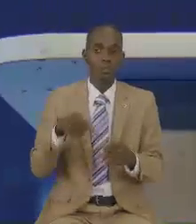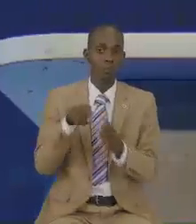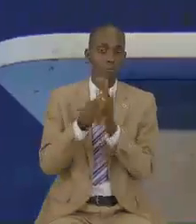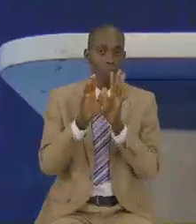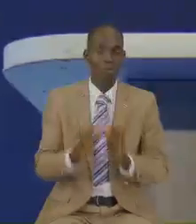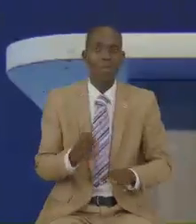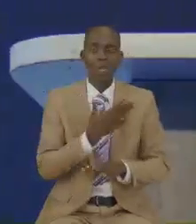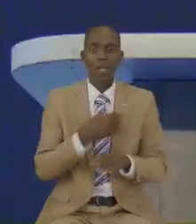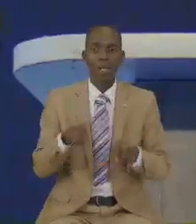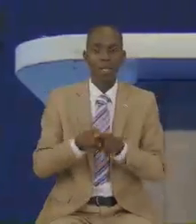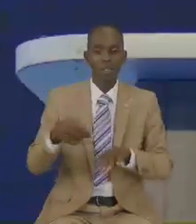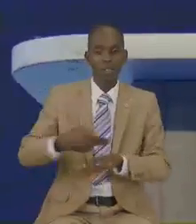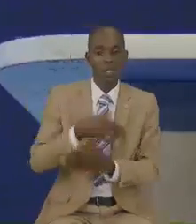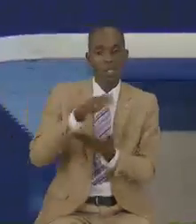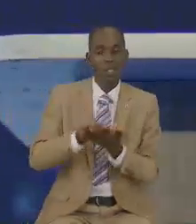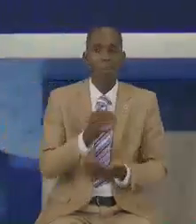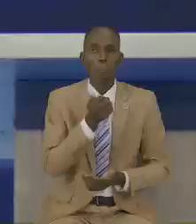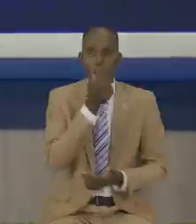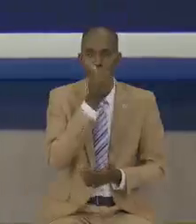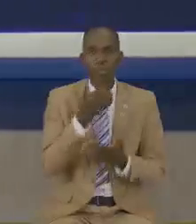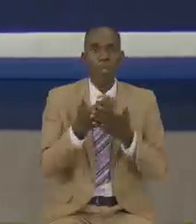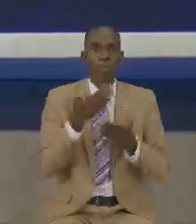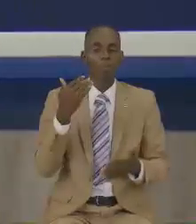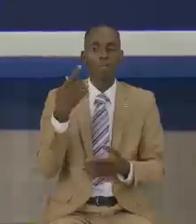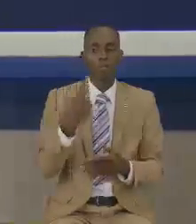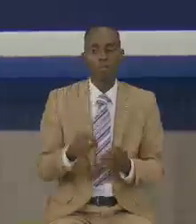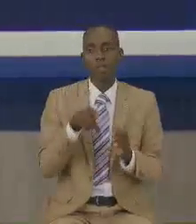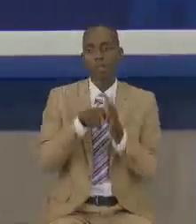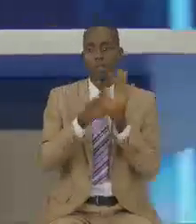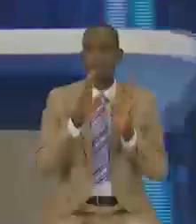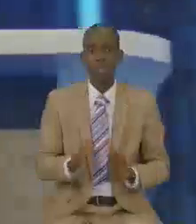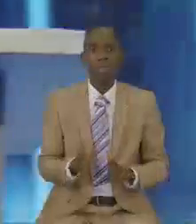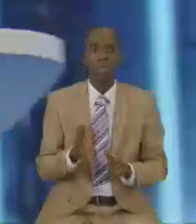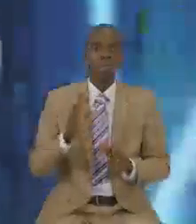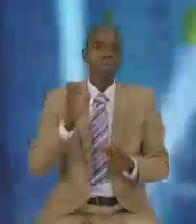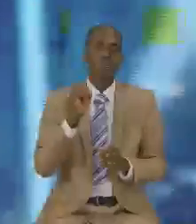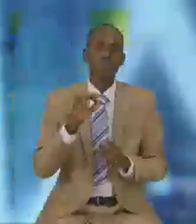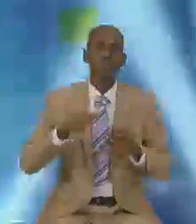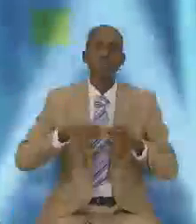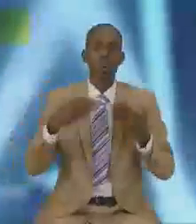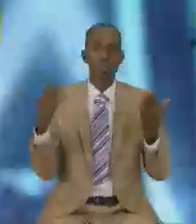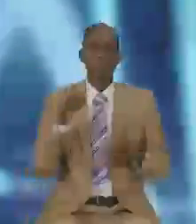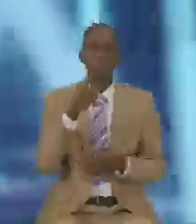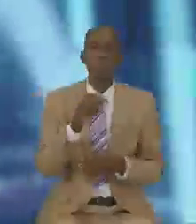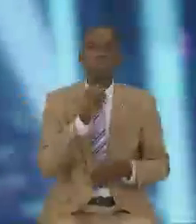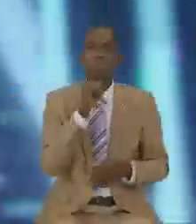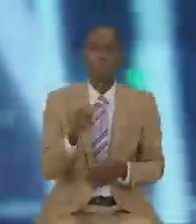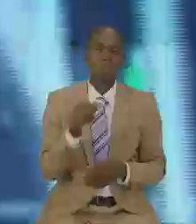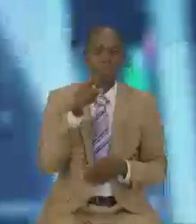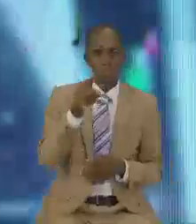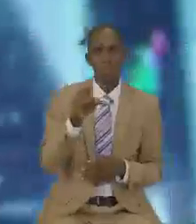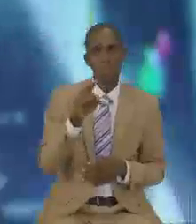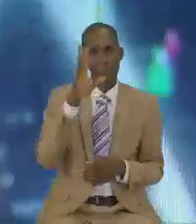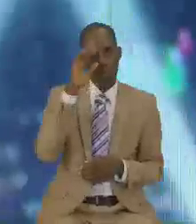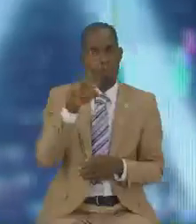lamb dumb before a shearer, he opened, so opened he not his mouth.